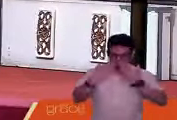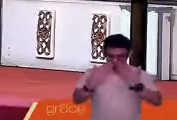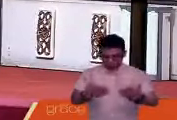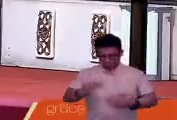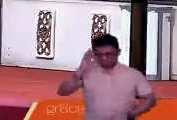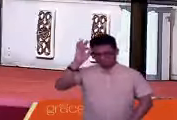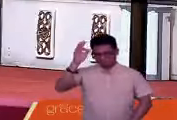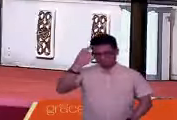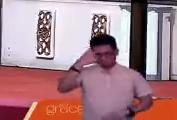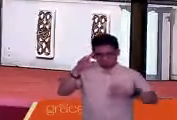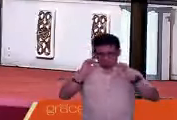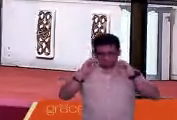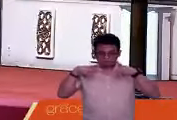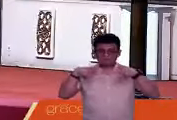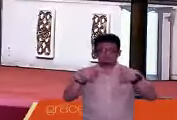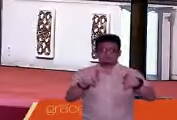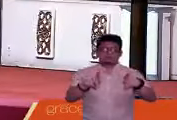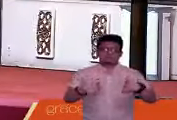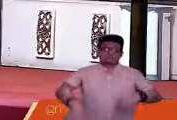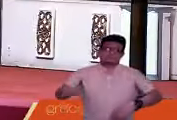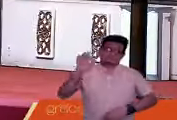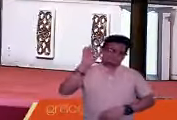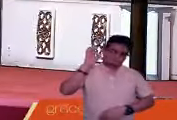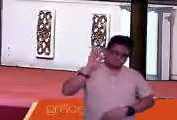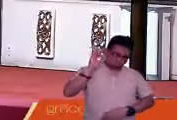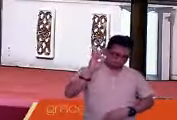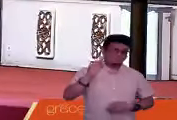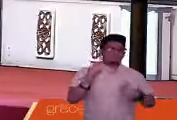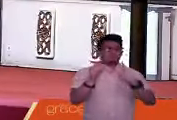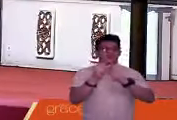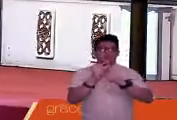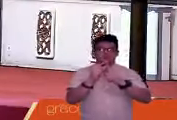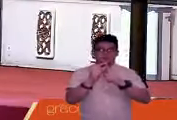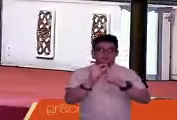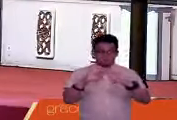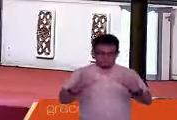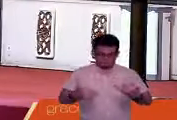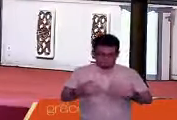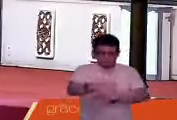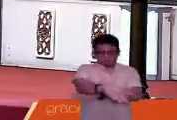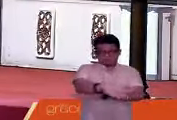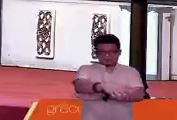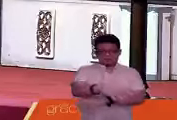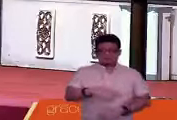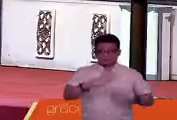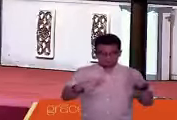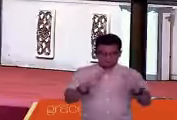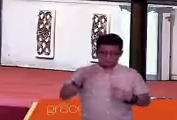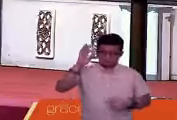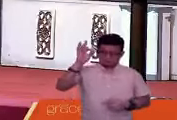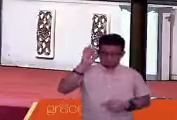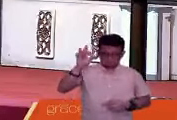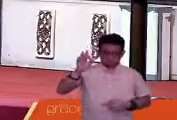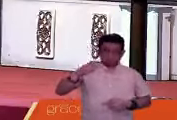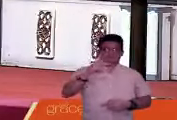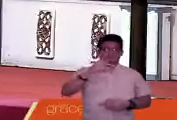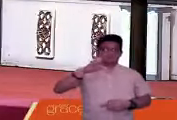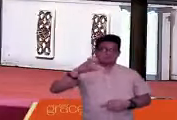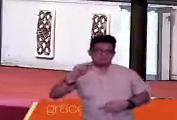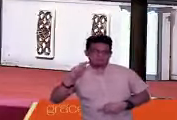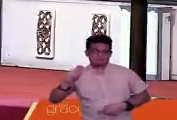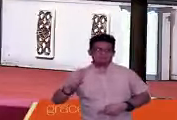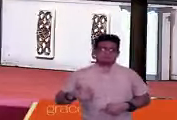Salamat, Pastor, for the privilege of preaching the word tonight. Sadyang gitawagan kong Pastor Kent nga ako muwali